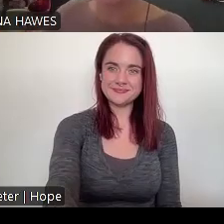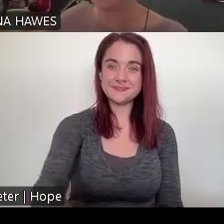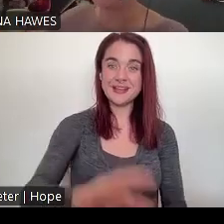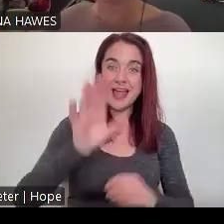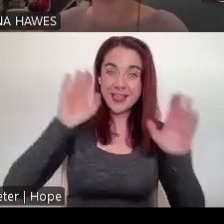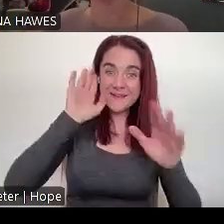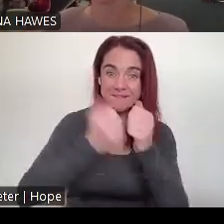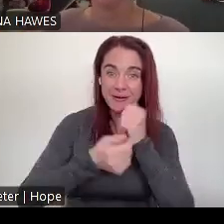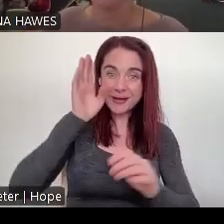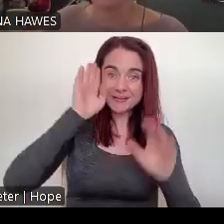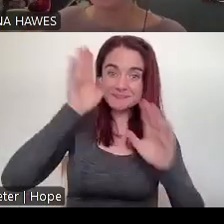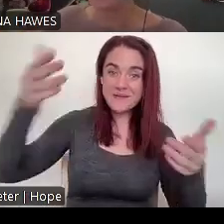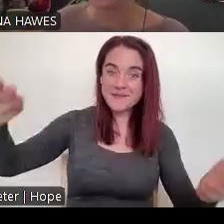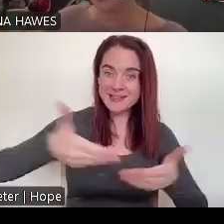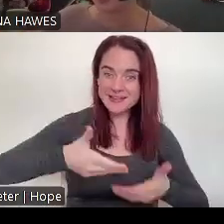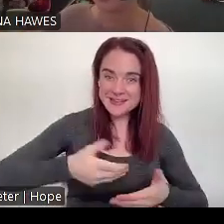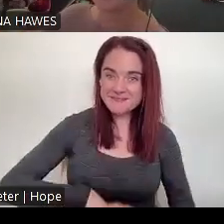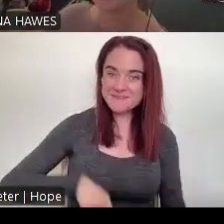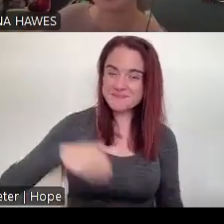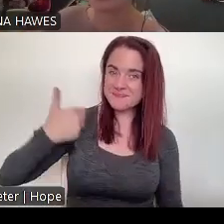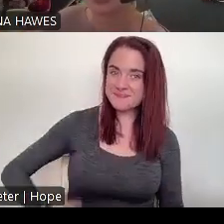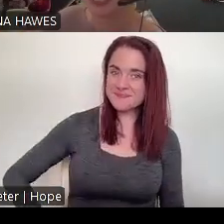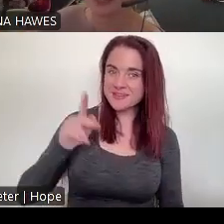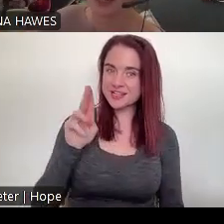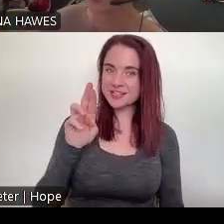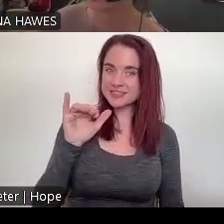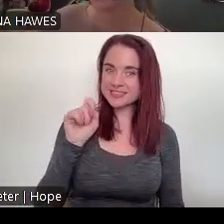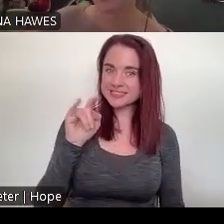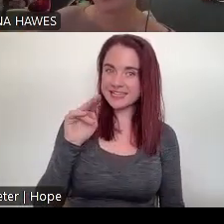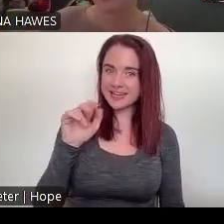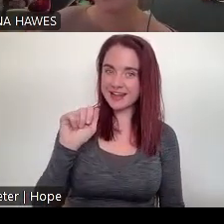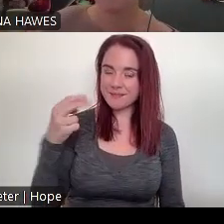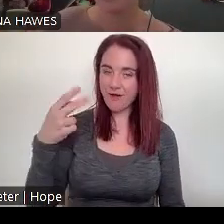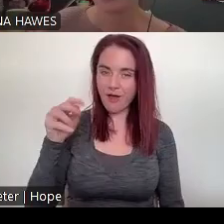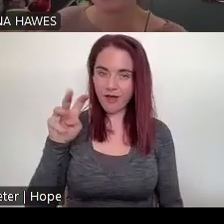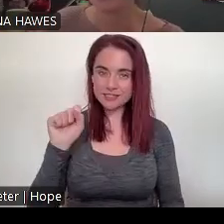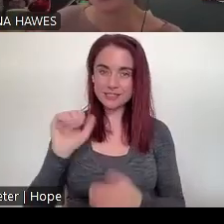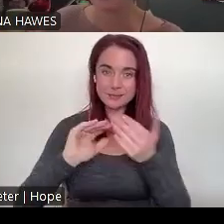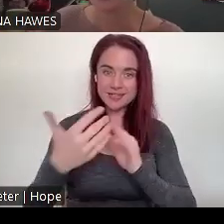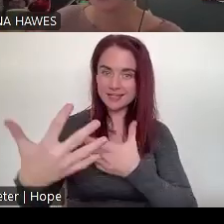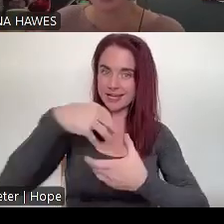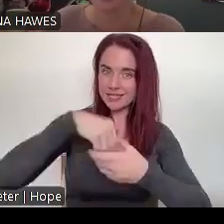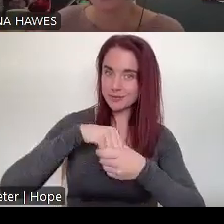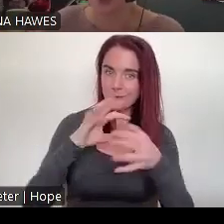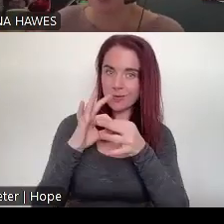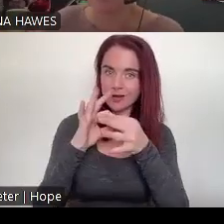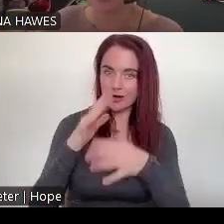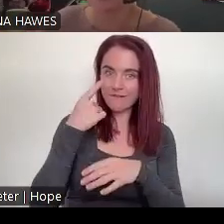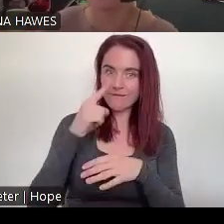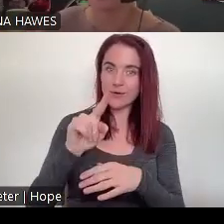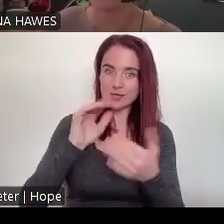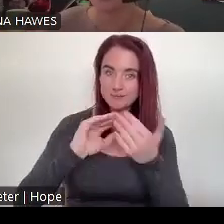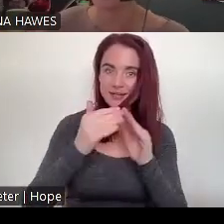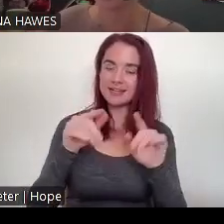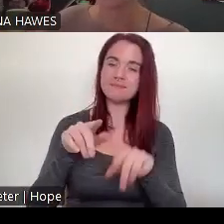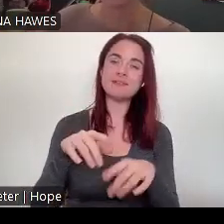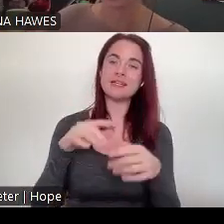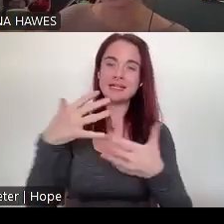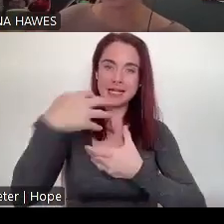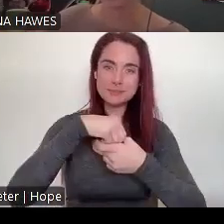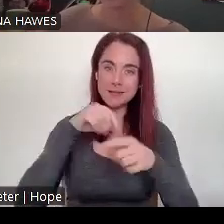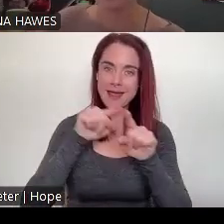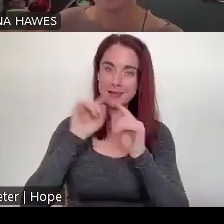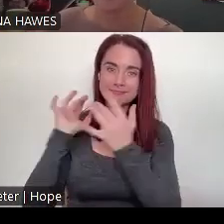Hello, everyone, and welcome. I am Christina Hawes, the Community Engagement Coordinator for Community Outreach and Engagement Office of Wilmot